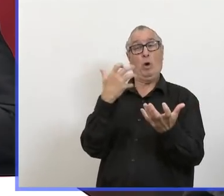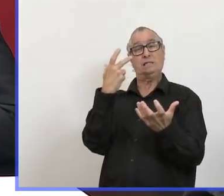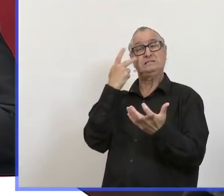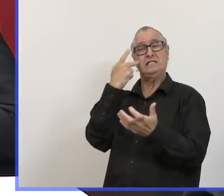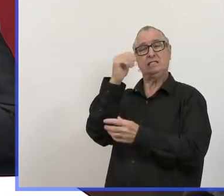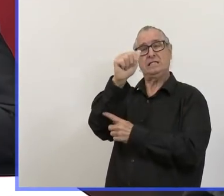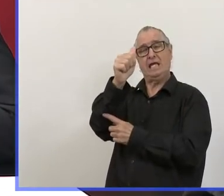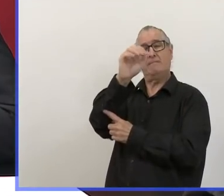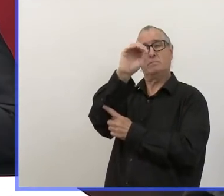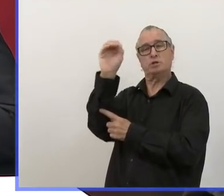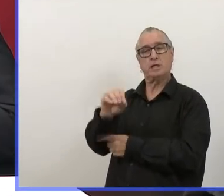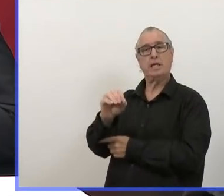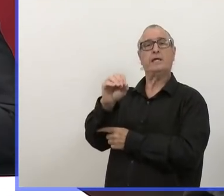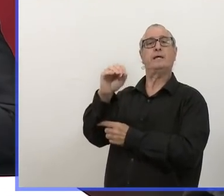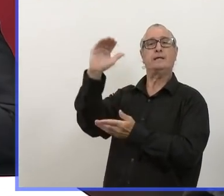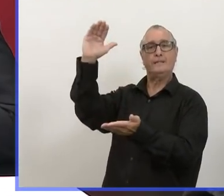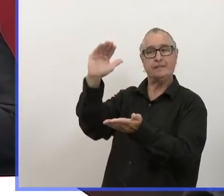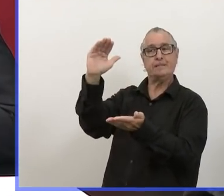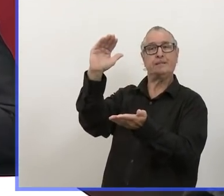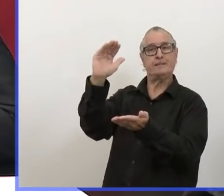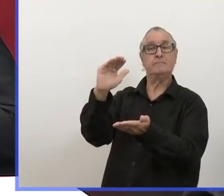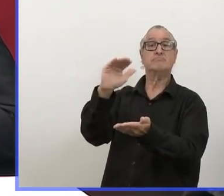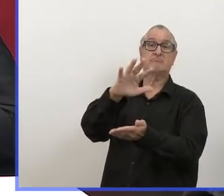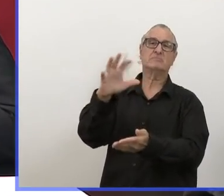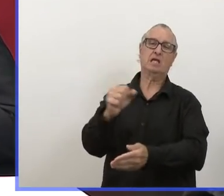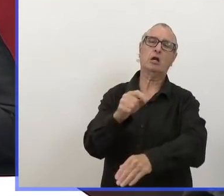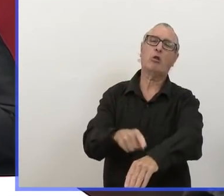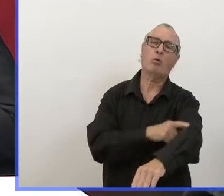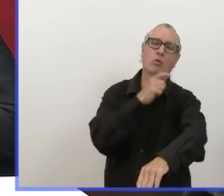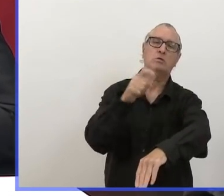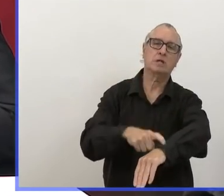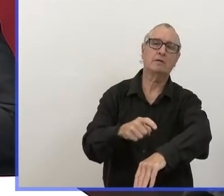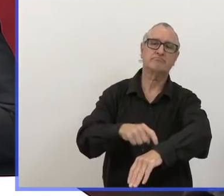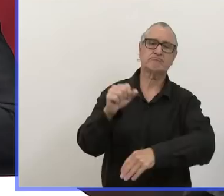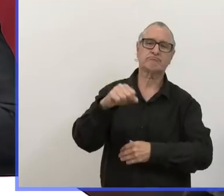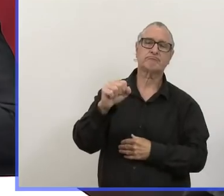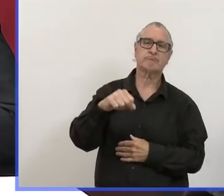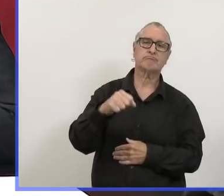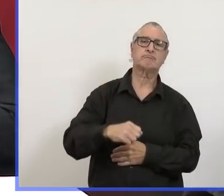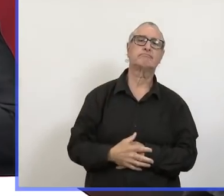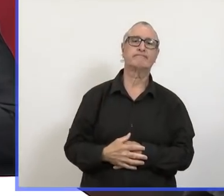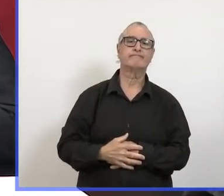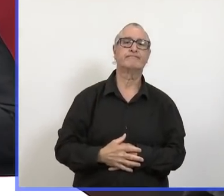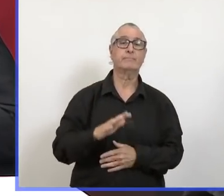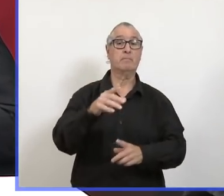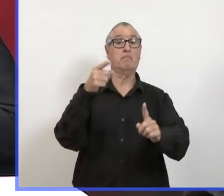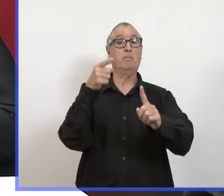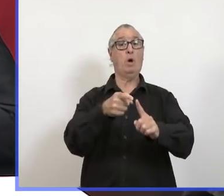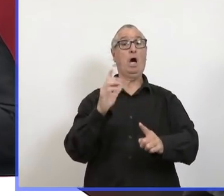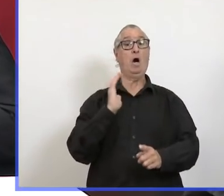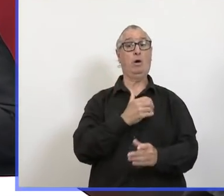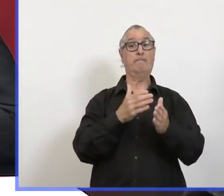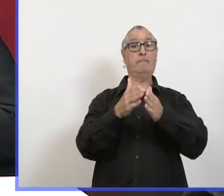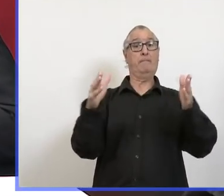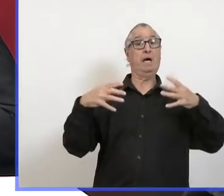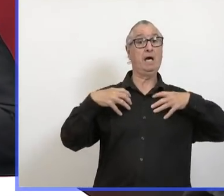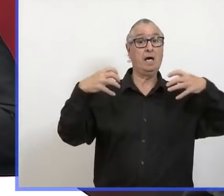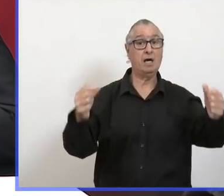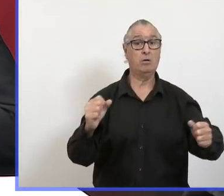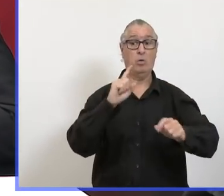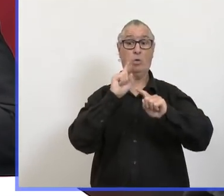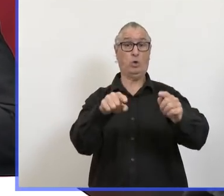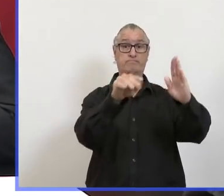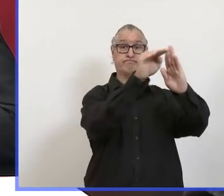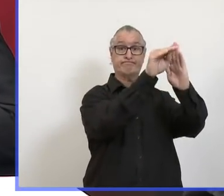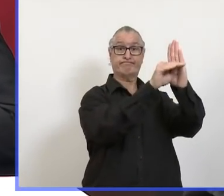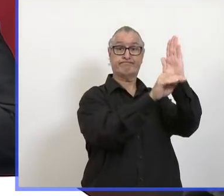in with the next set of orders? I think you're right. I think we're in a tough spot here still. We have our